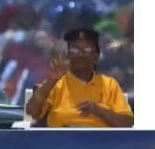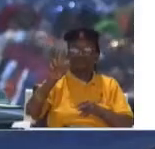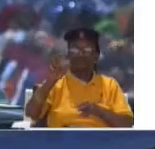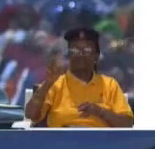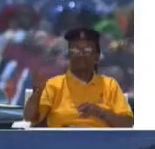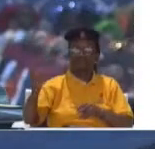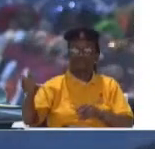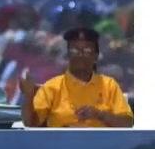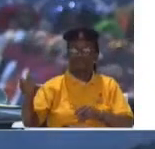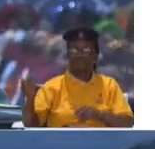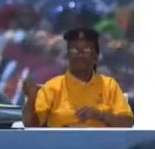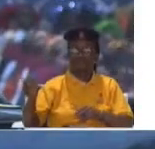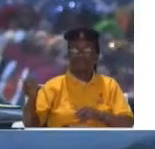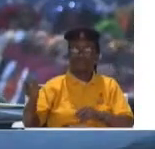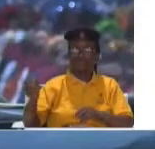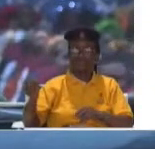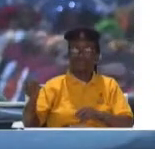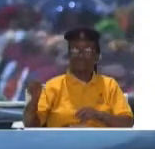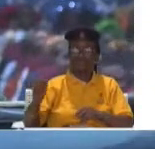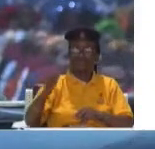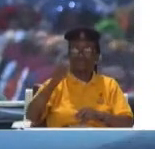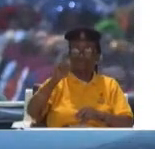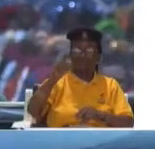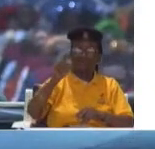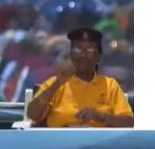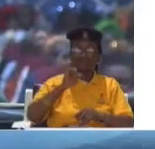One is wonderful,